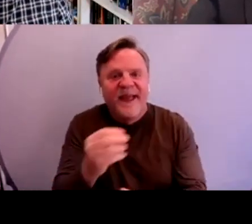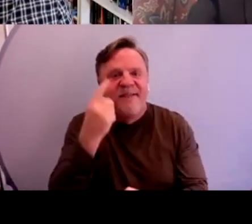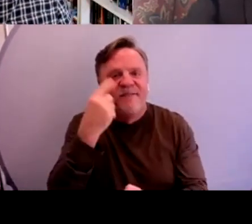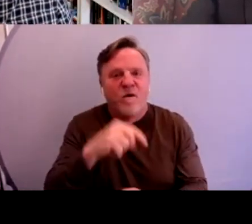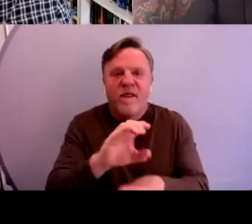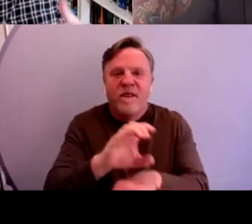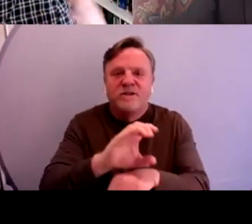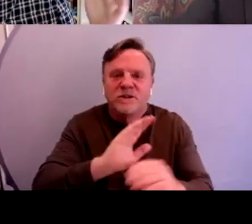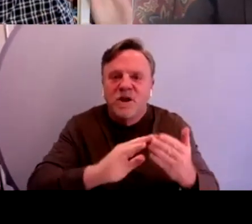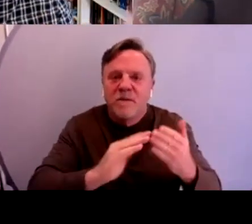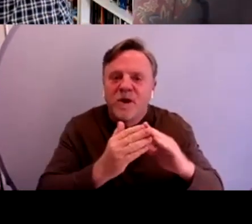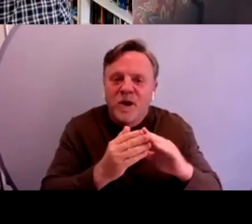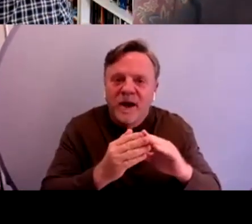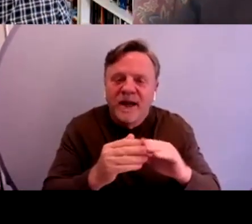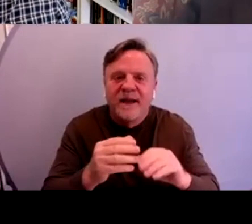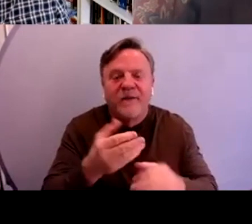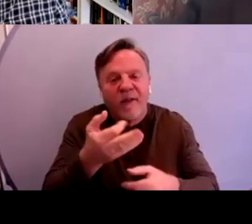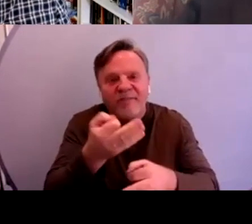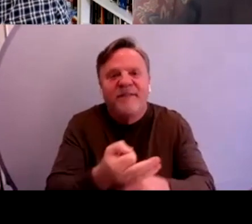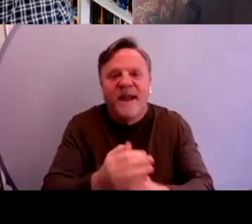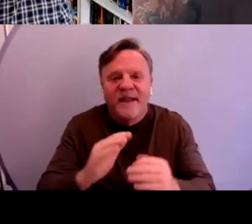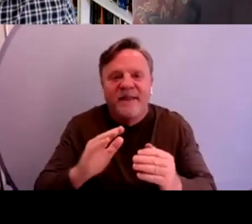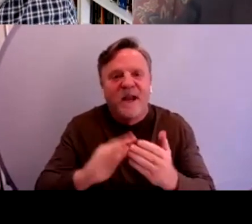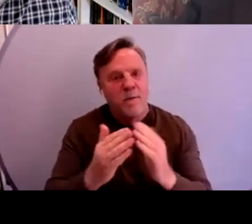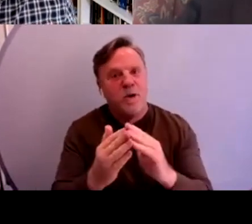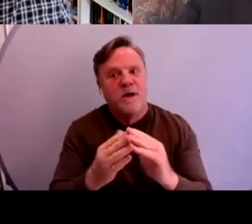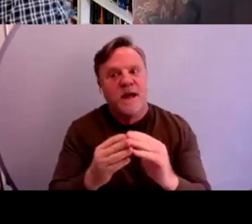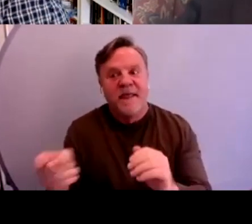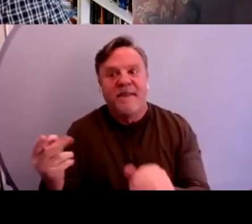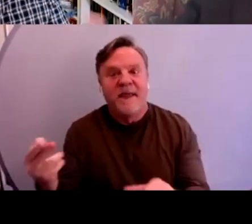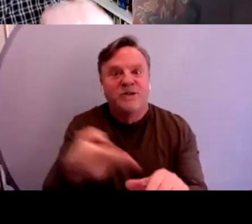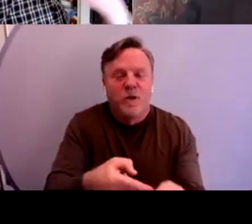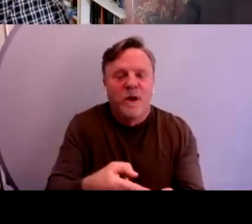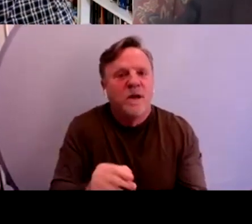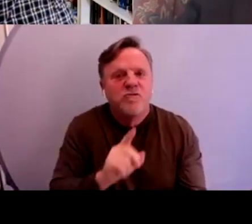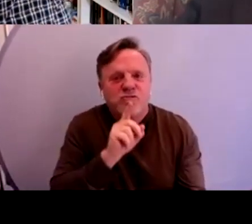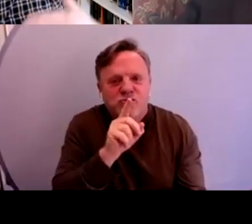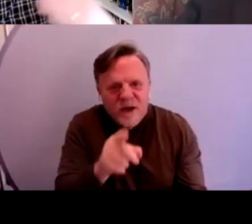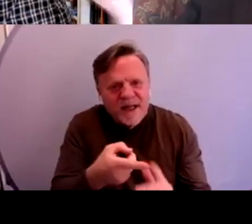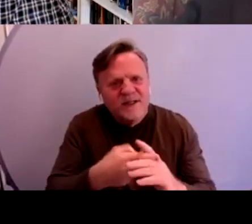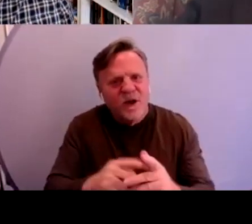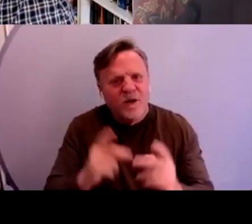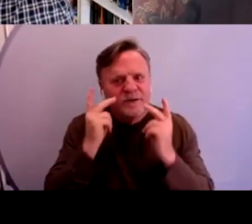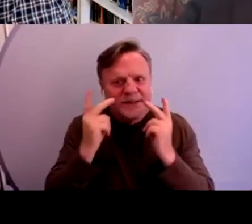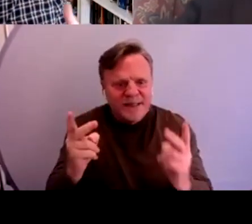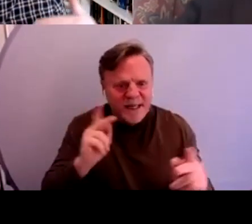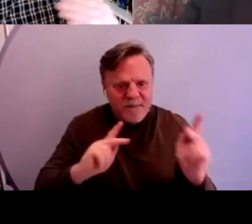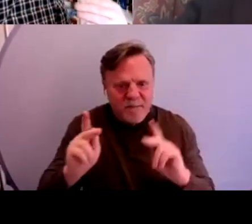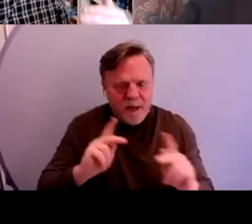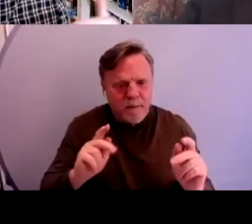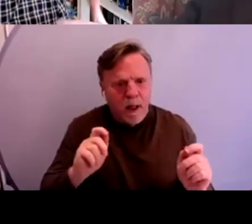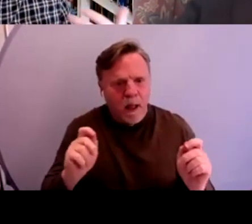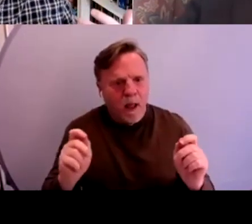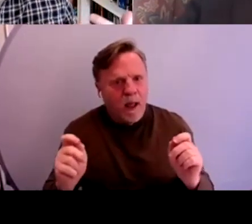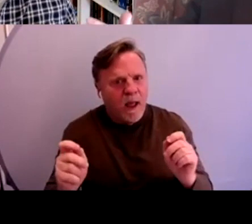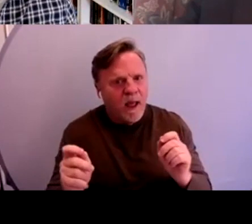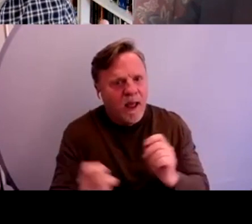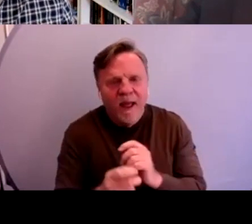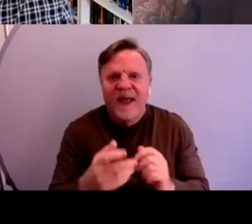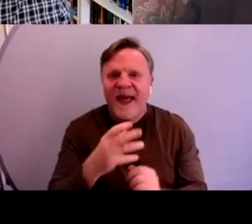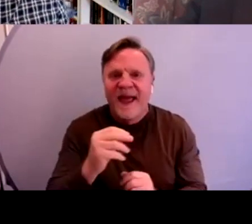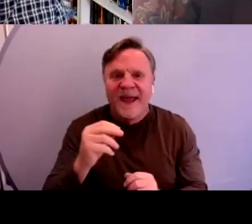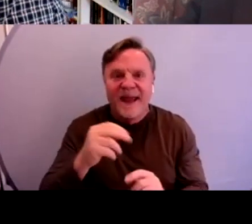church community or the faith community that they were joining. You really started to see people being transformed in, I think, a